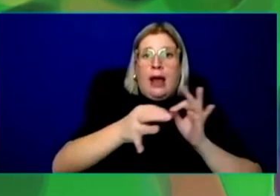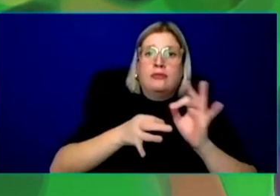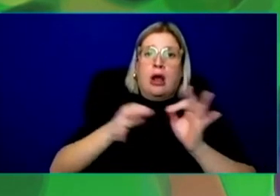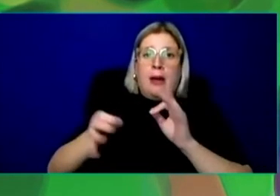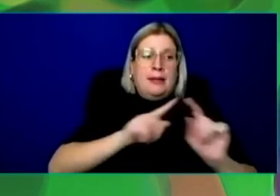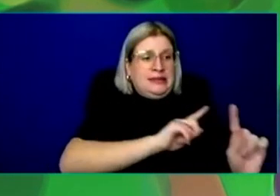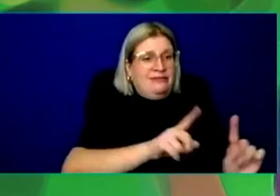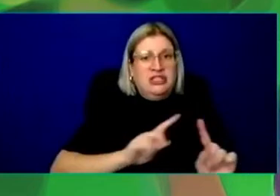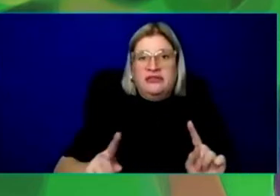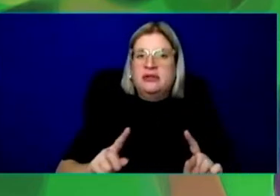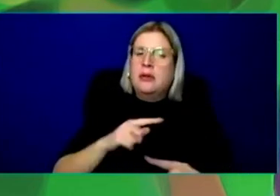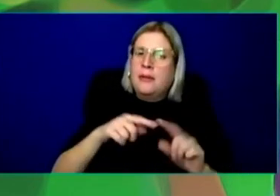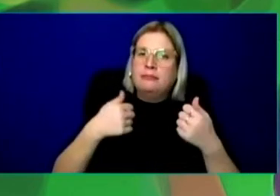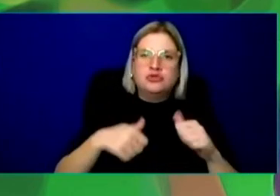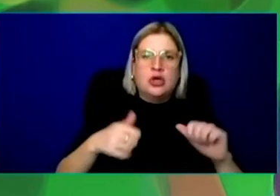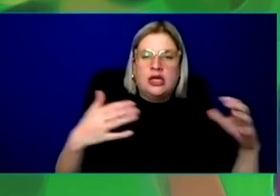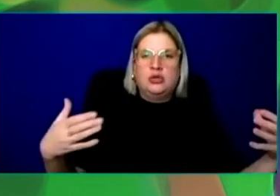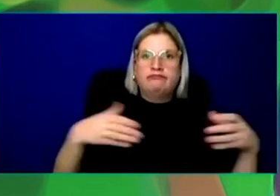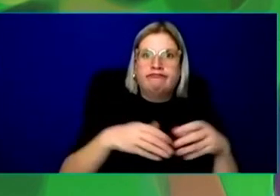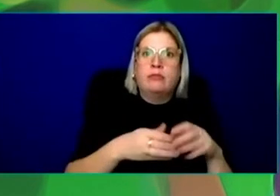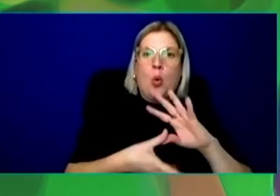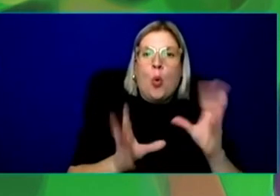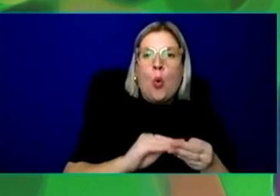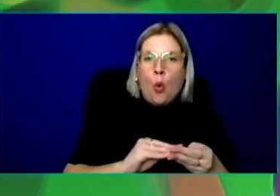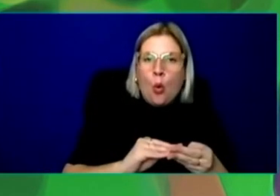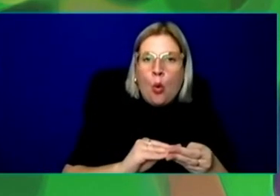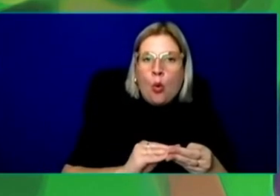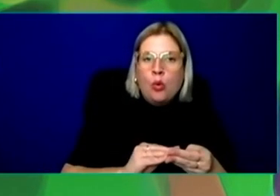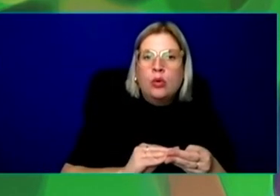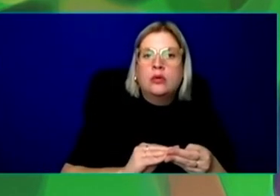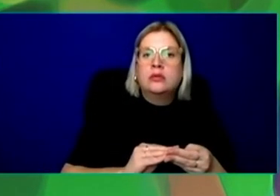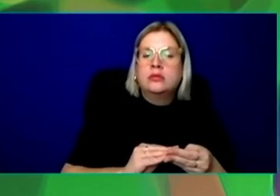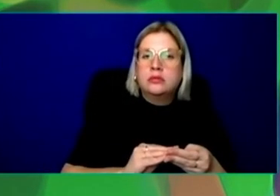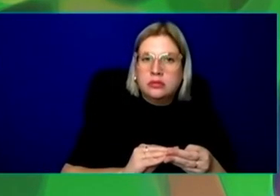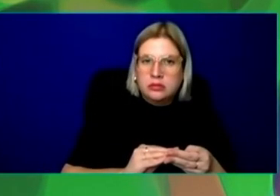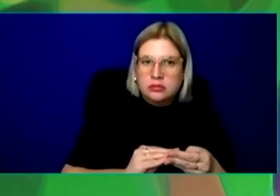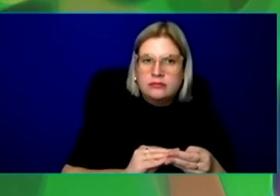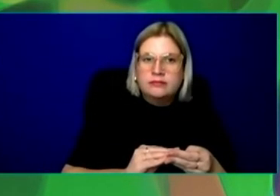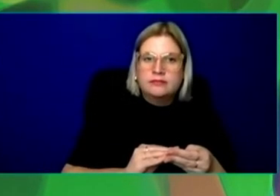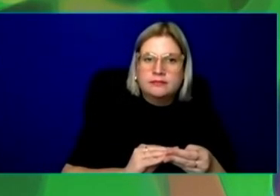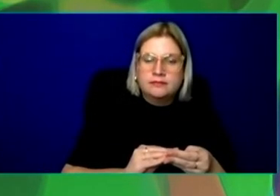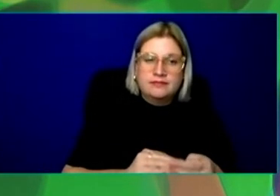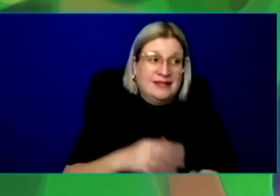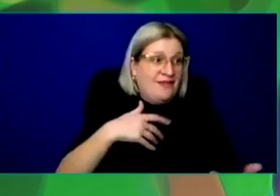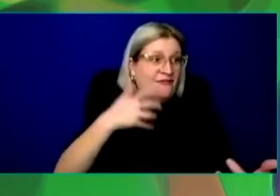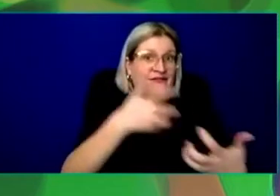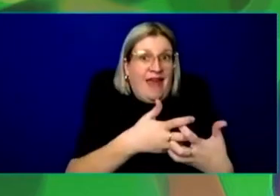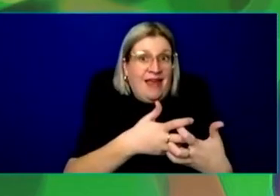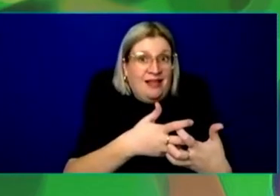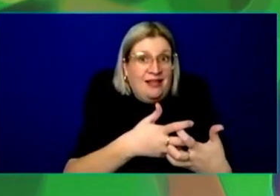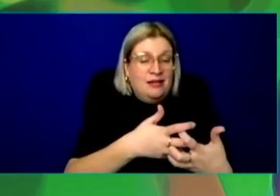you have to learn how to like shift your thinking to fit whatever the nuances that they need to be.